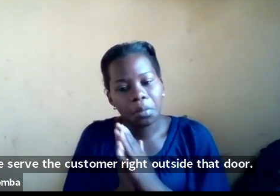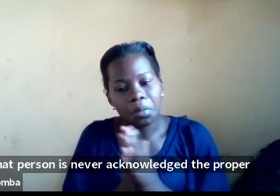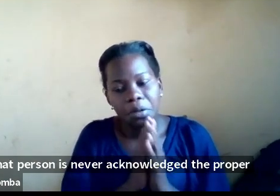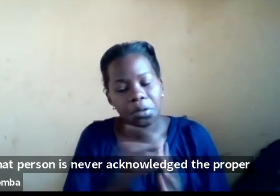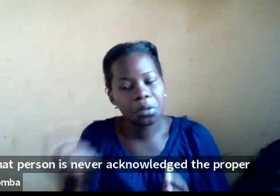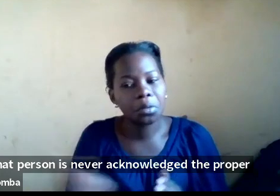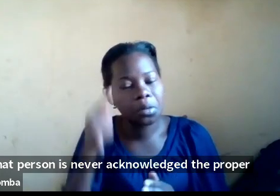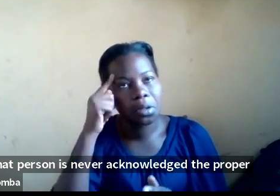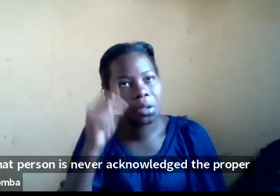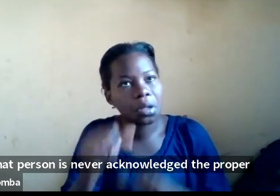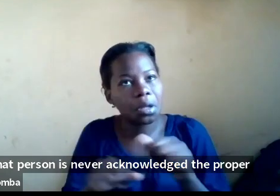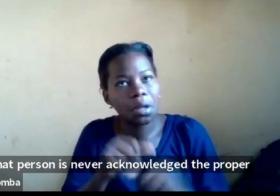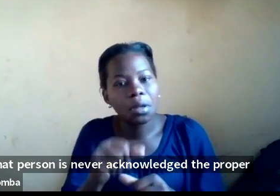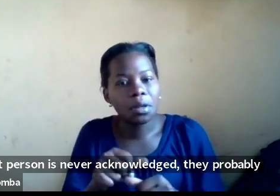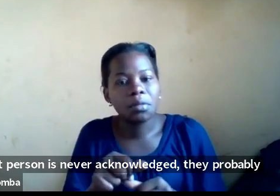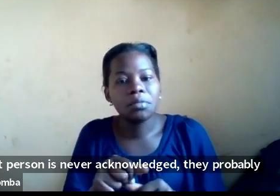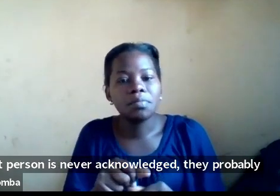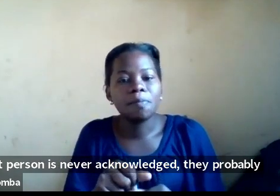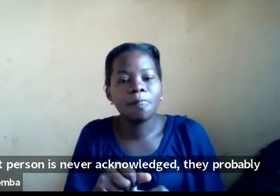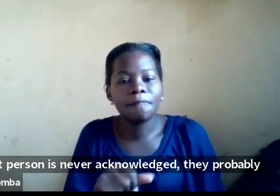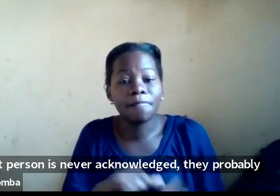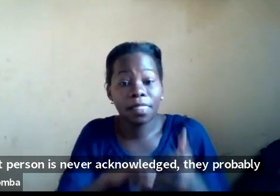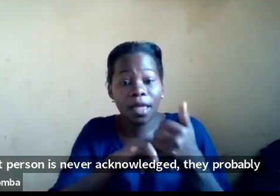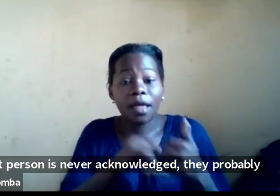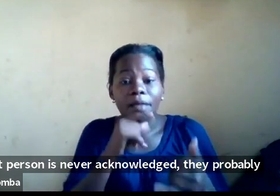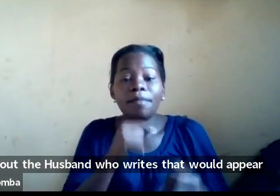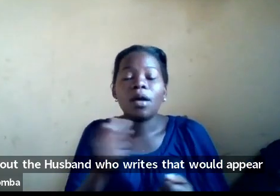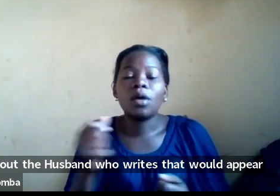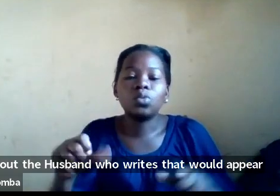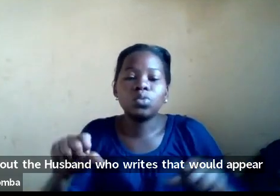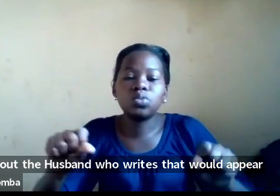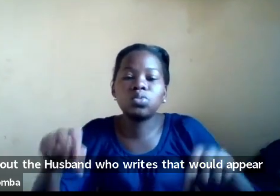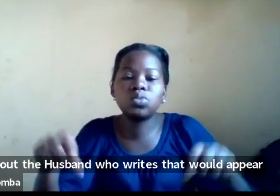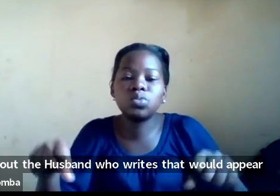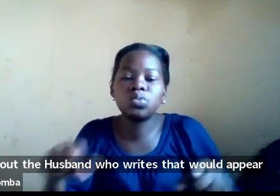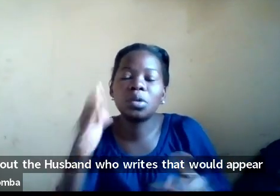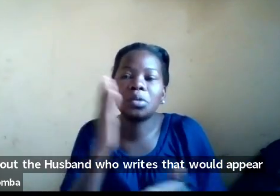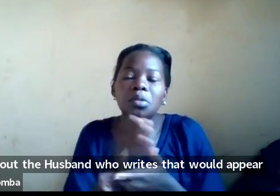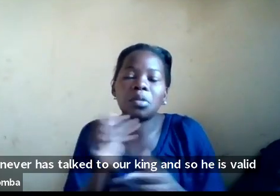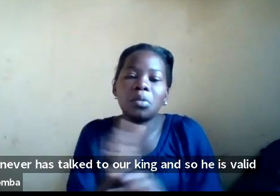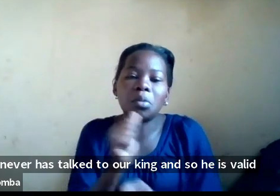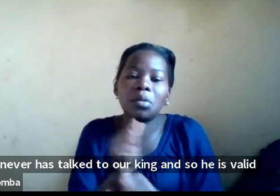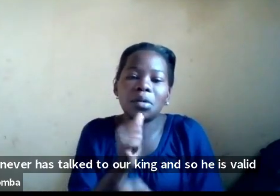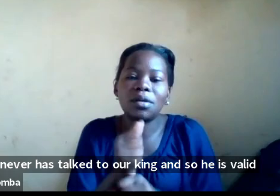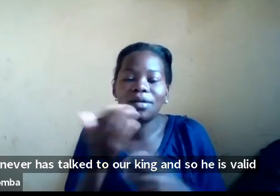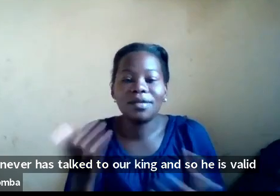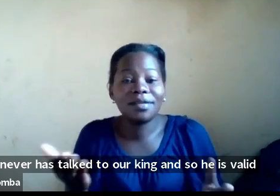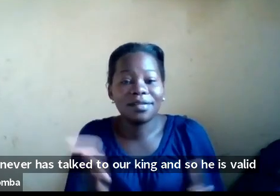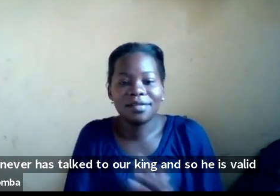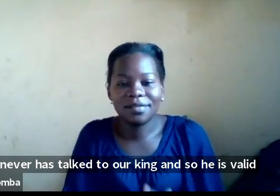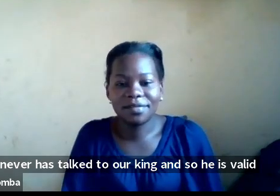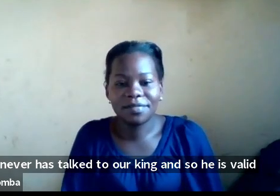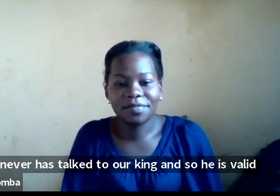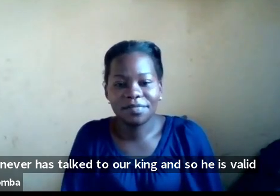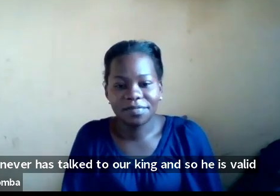the husband who rides the boda and is never has stopped working, and so he's vulnerable and all these things.